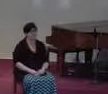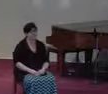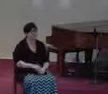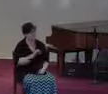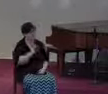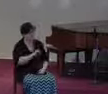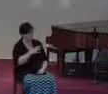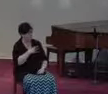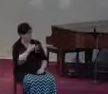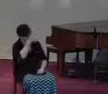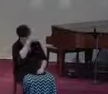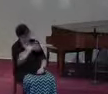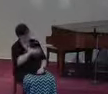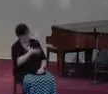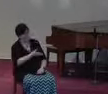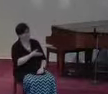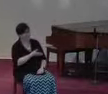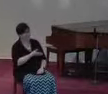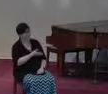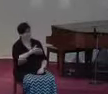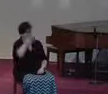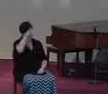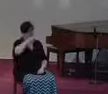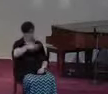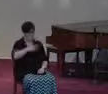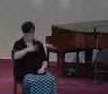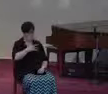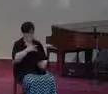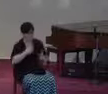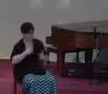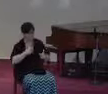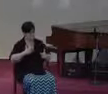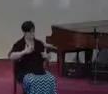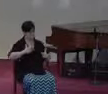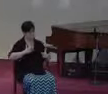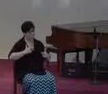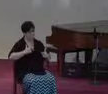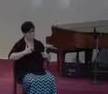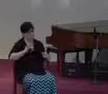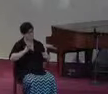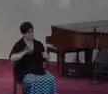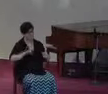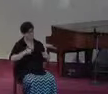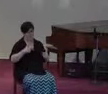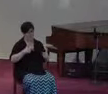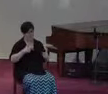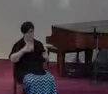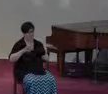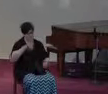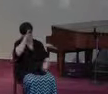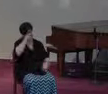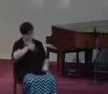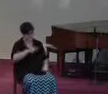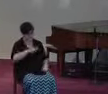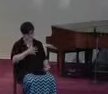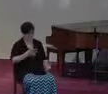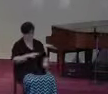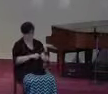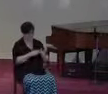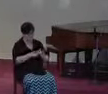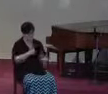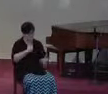"That's my man." Guys, puff up a little bit. It's a compliment. "It's my man." What does that mean? She respects me. I'm